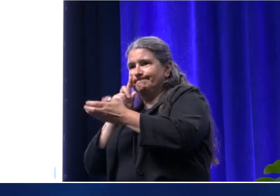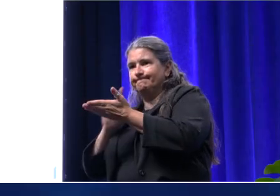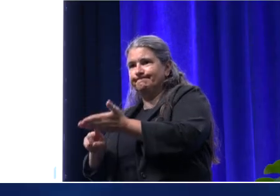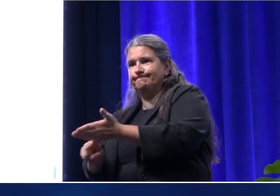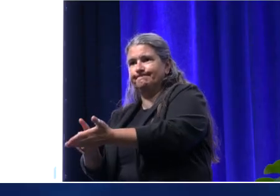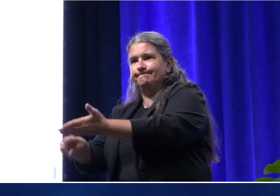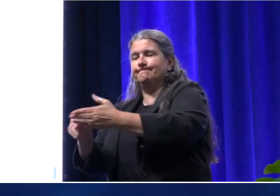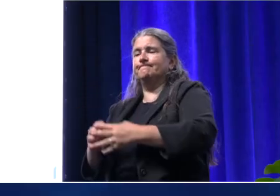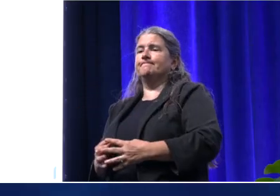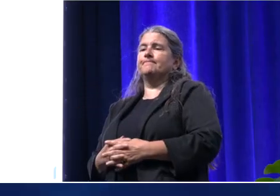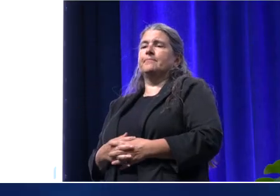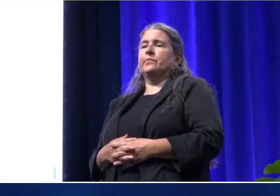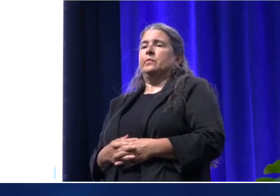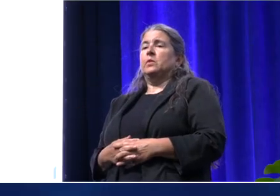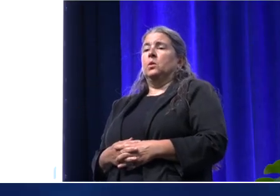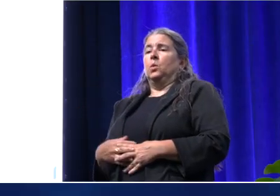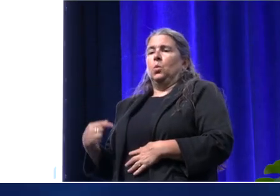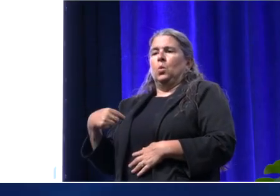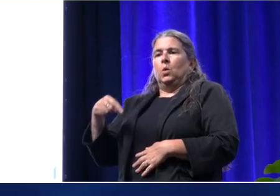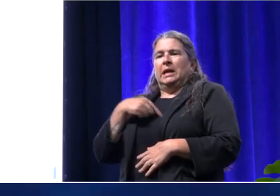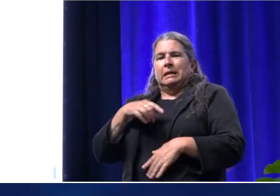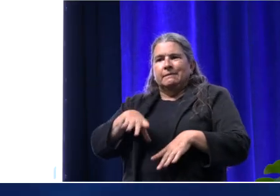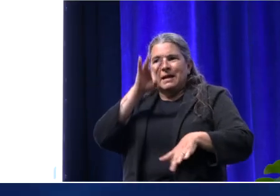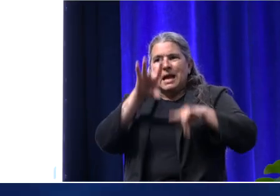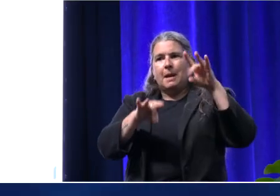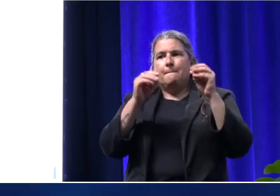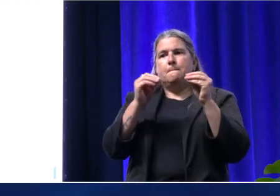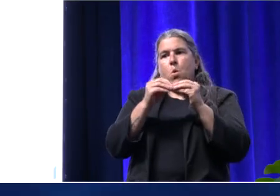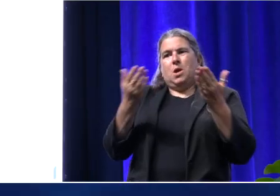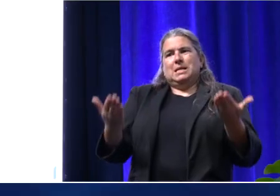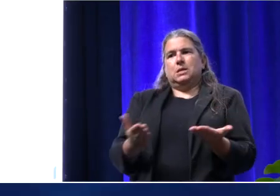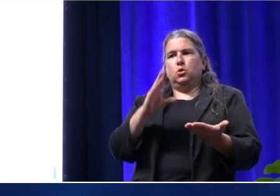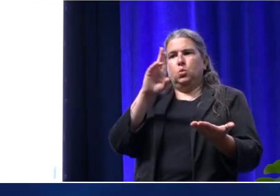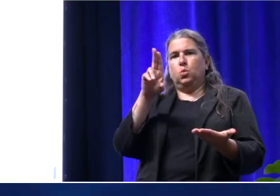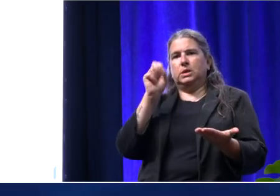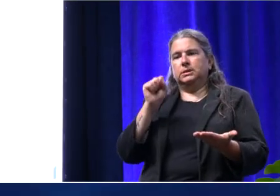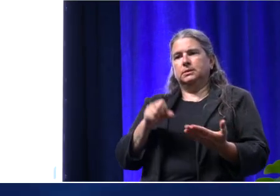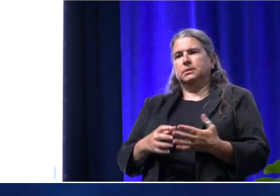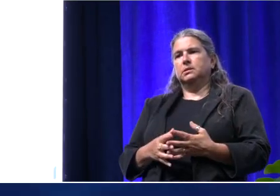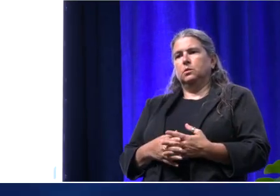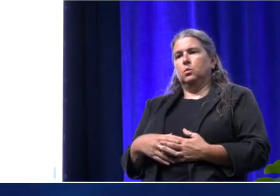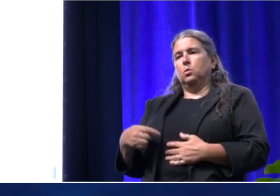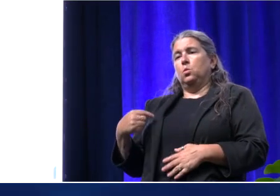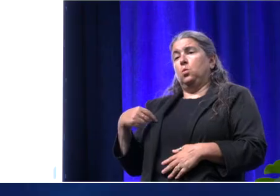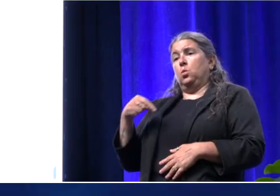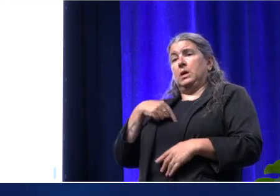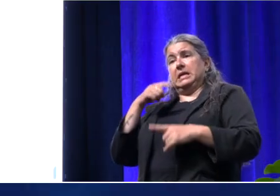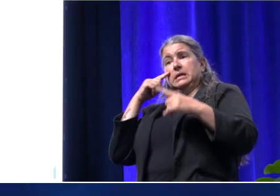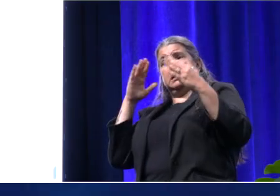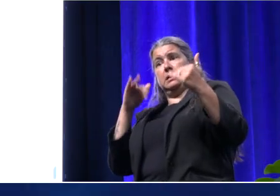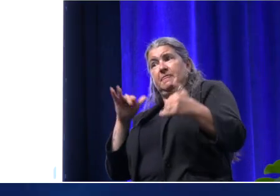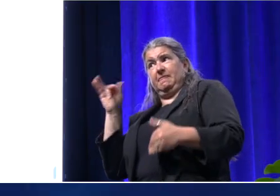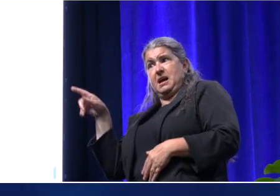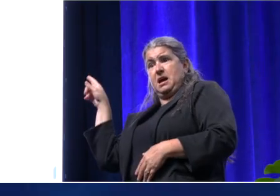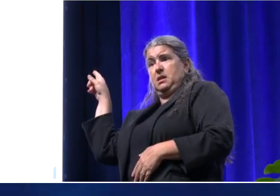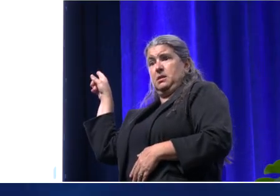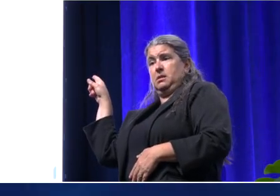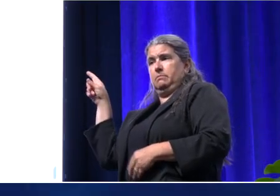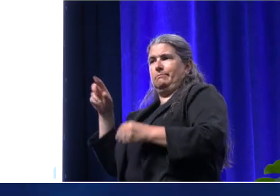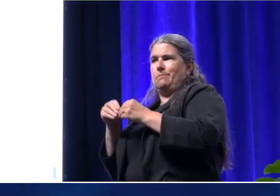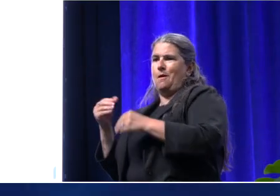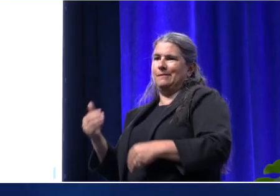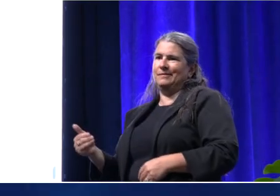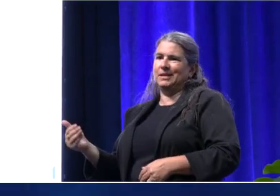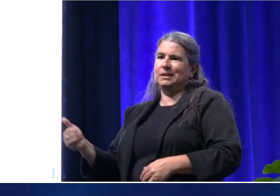legislation, cracking down on fentanyl distribution, nitazines would have been the next thing we expect to show up. We're particularly worried about some of the ones at the